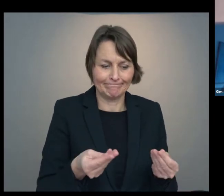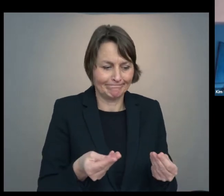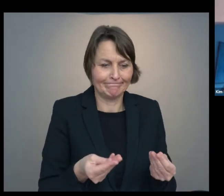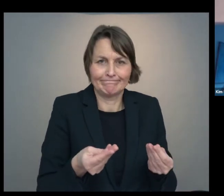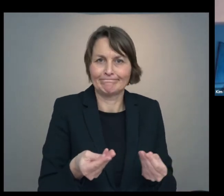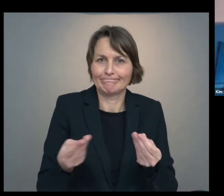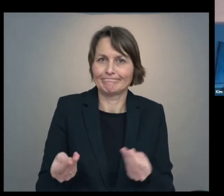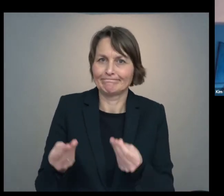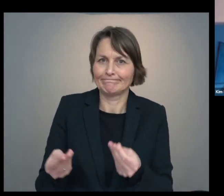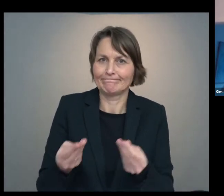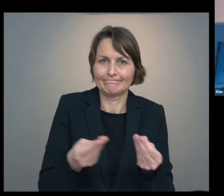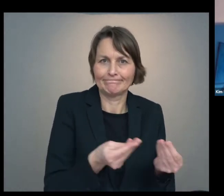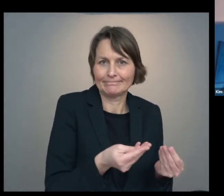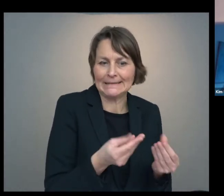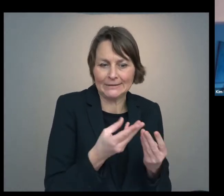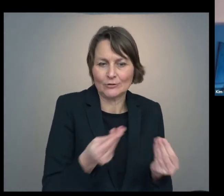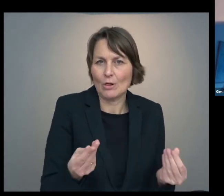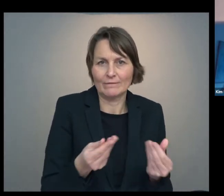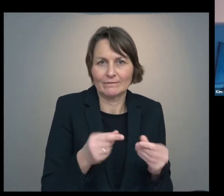that's on the plate